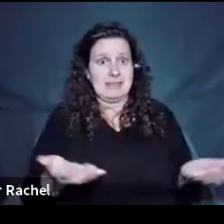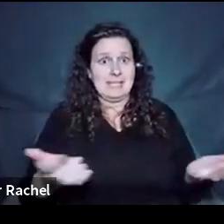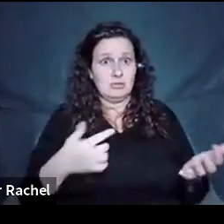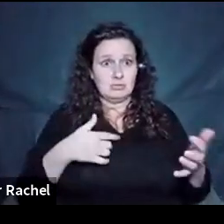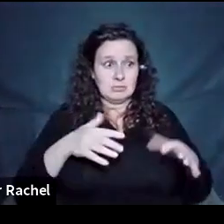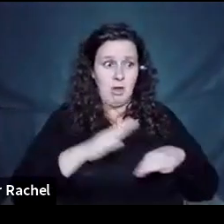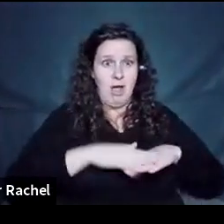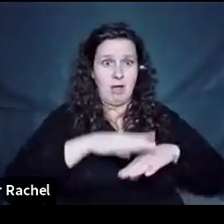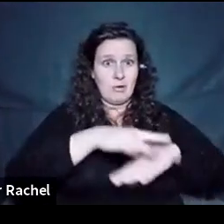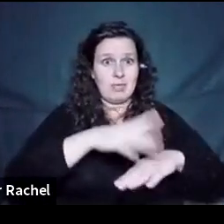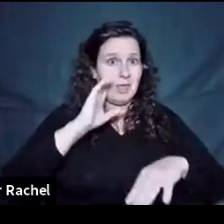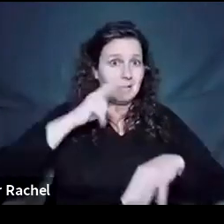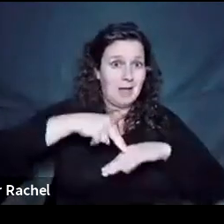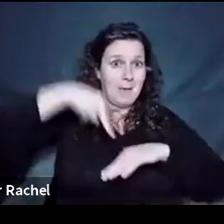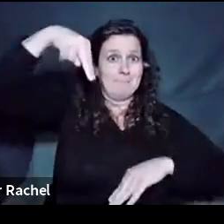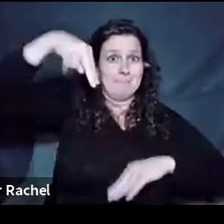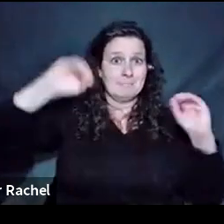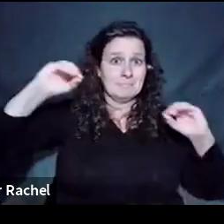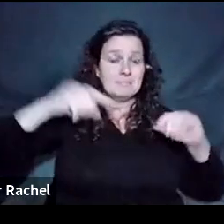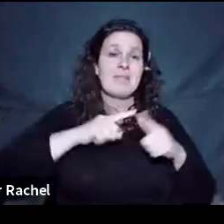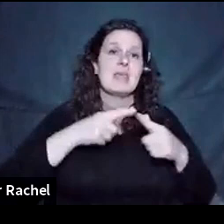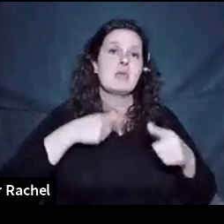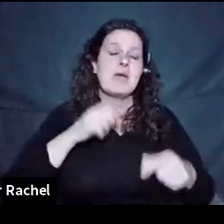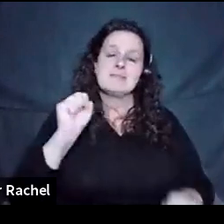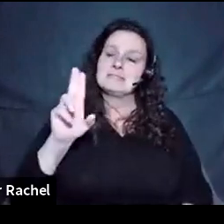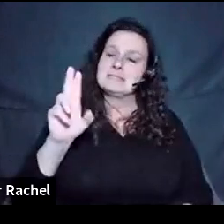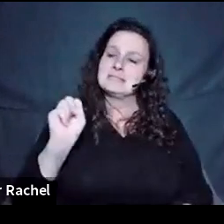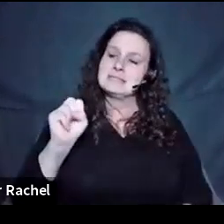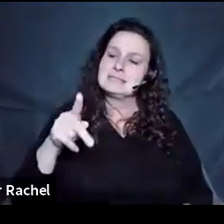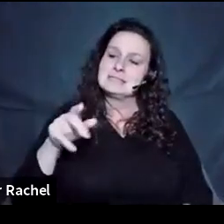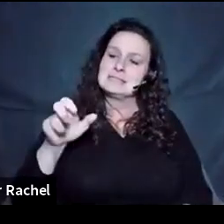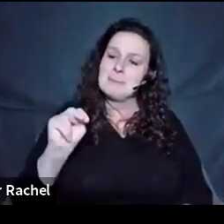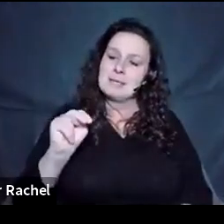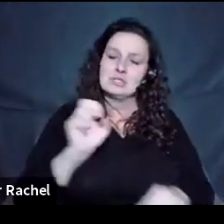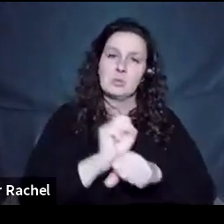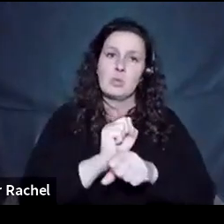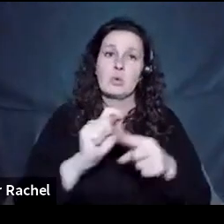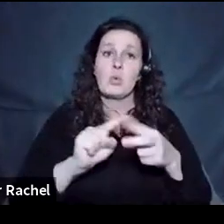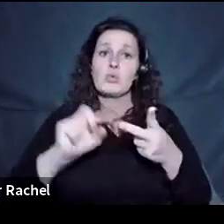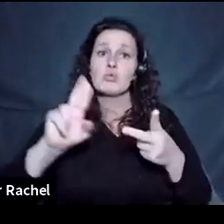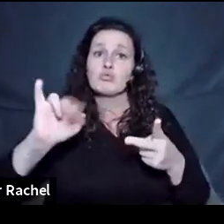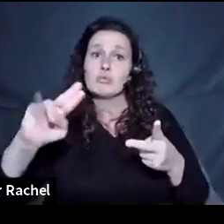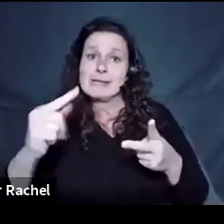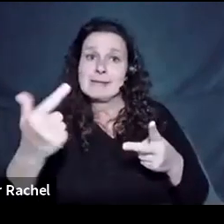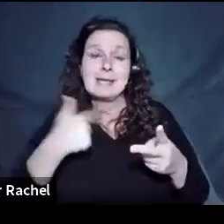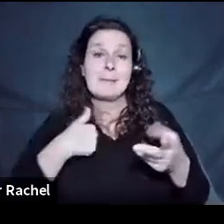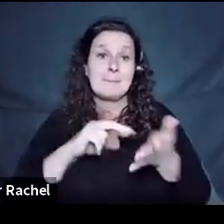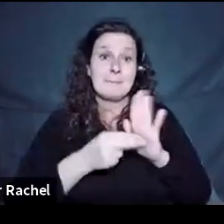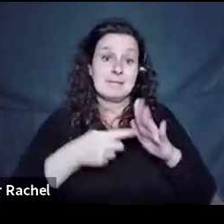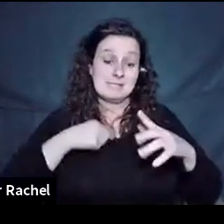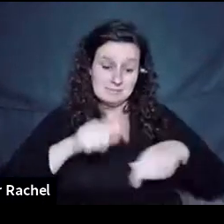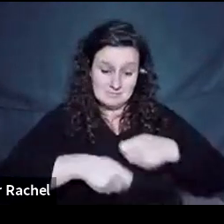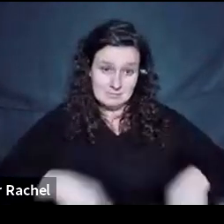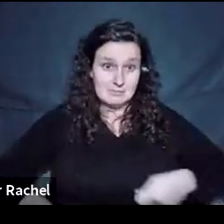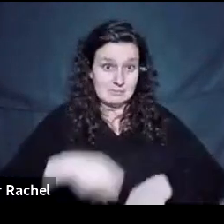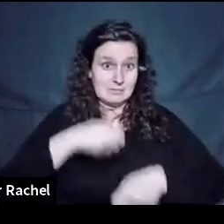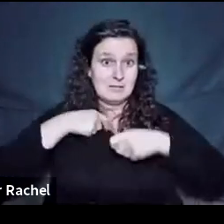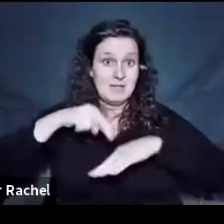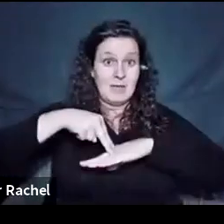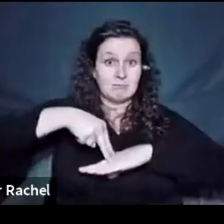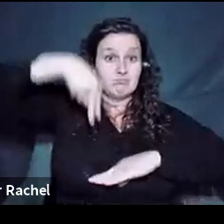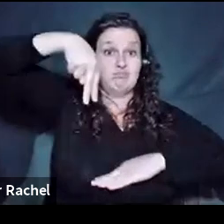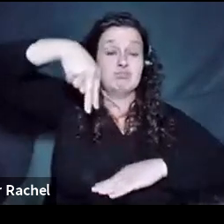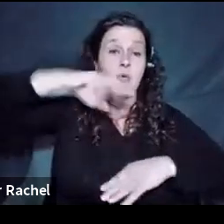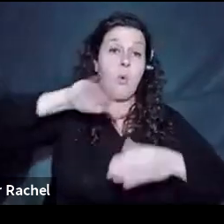all. And then suspension work or rigging, which is when we start taking people off of the ground and having their full body